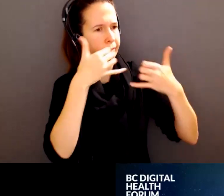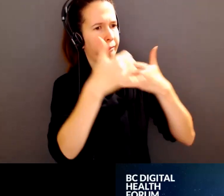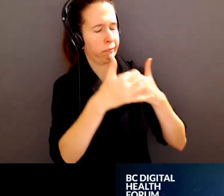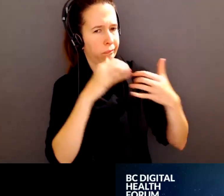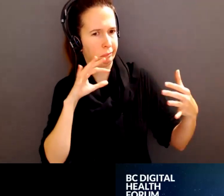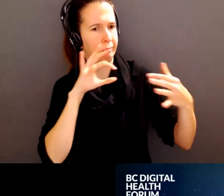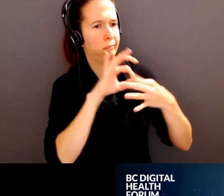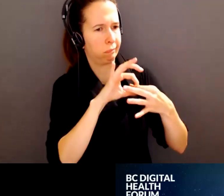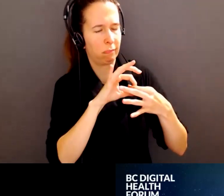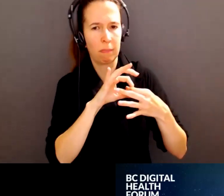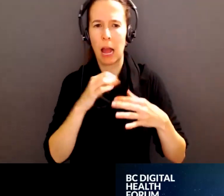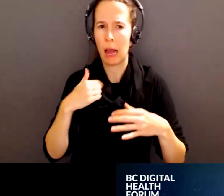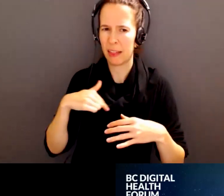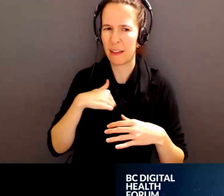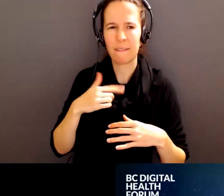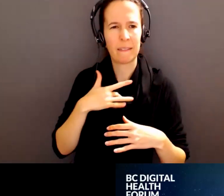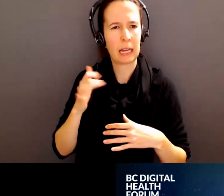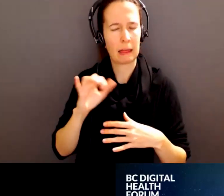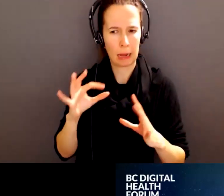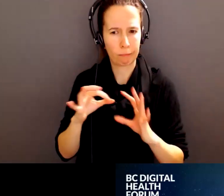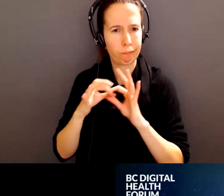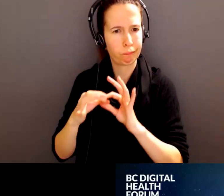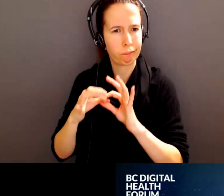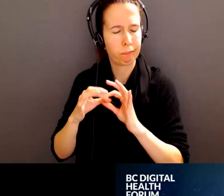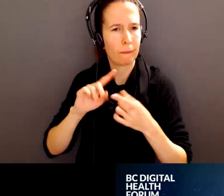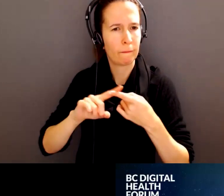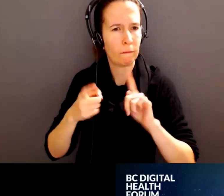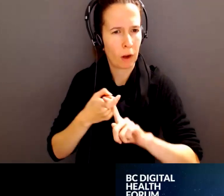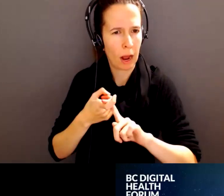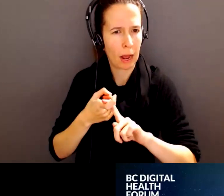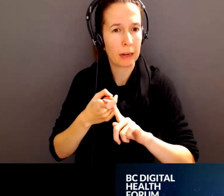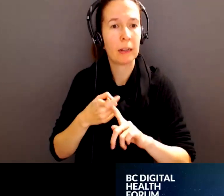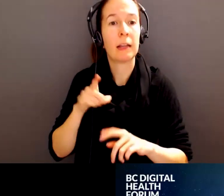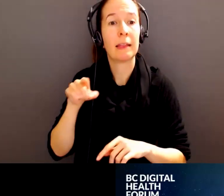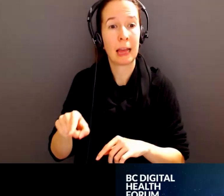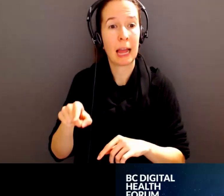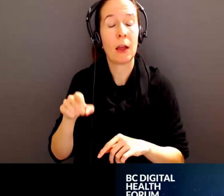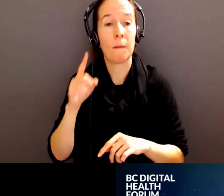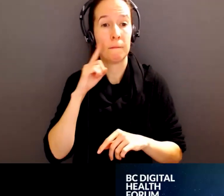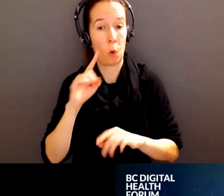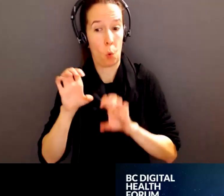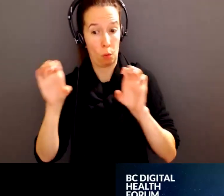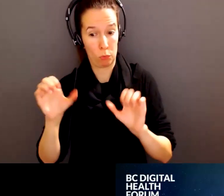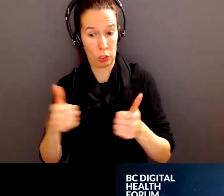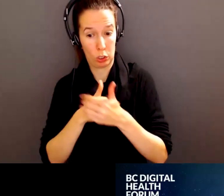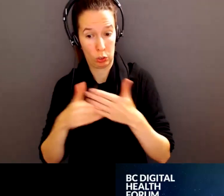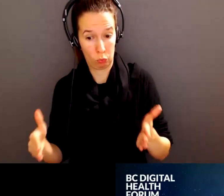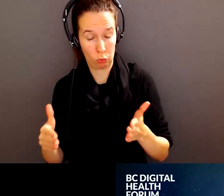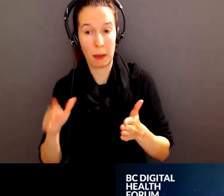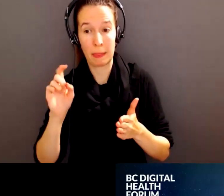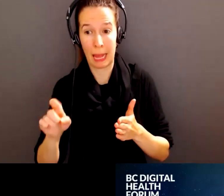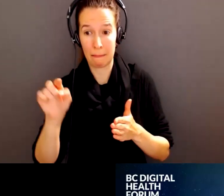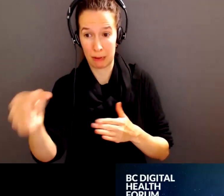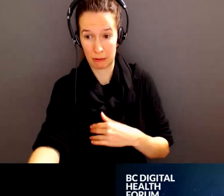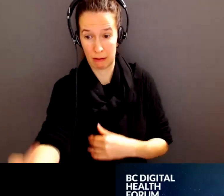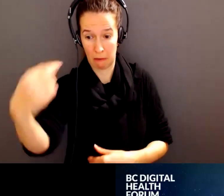I learned. You know, in the emergency department, they have to come to me to get the services, but with virtual, we can start at